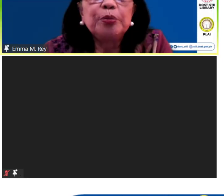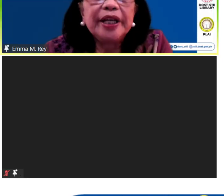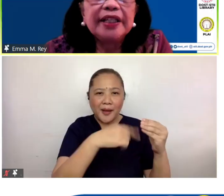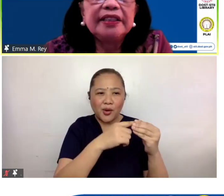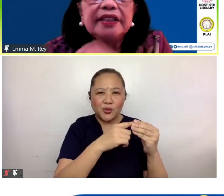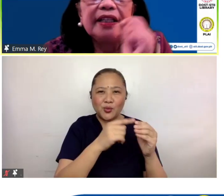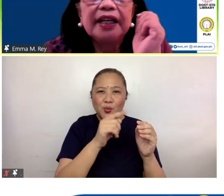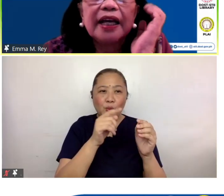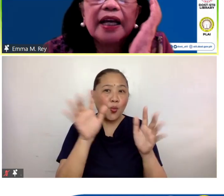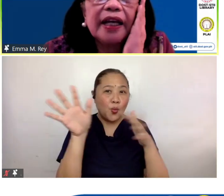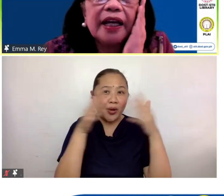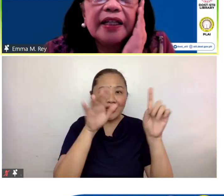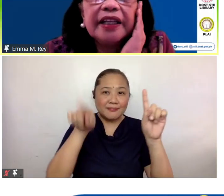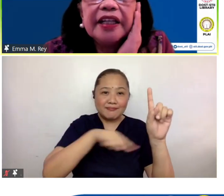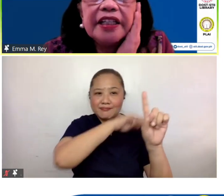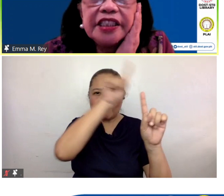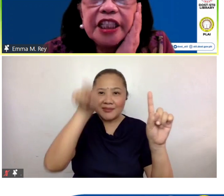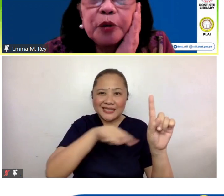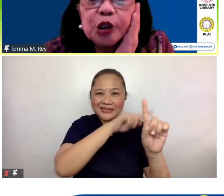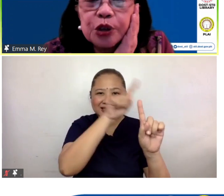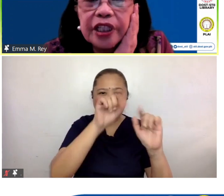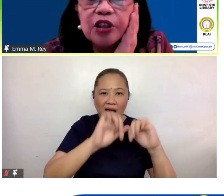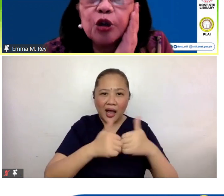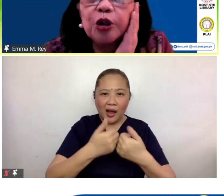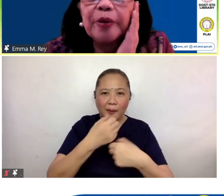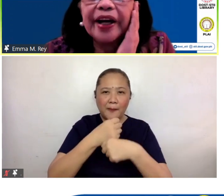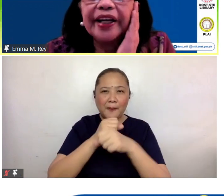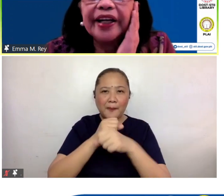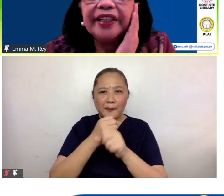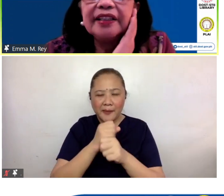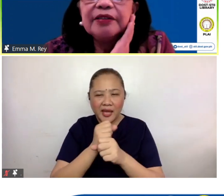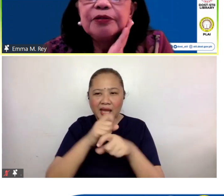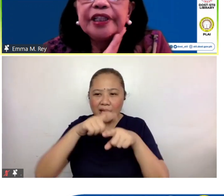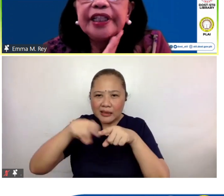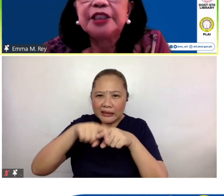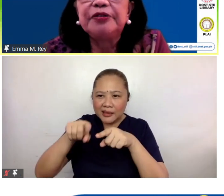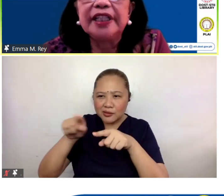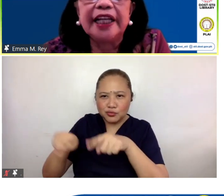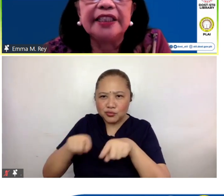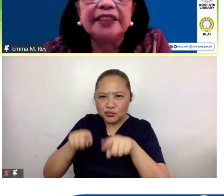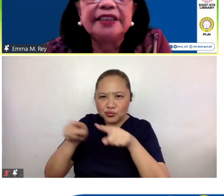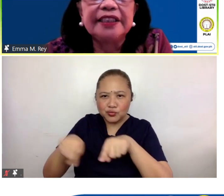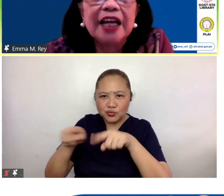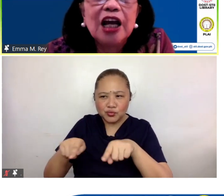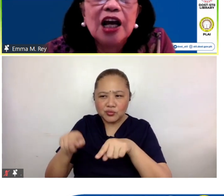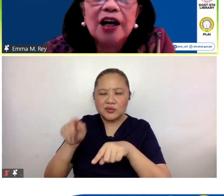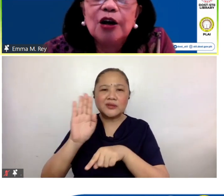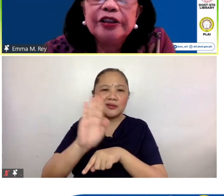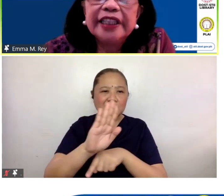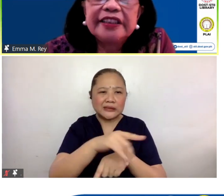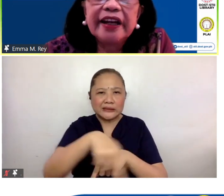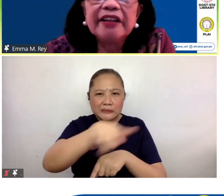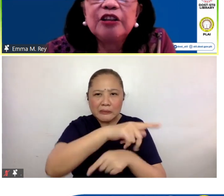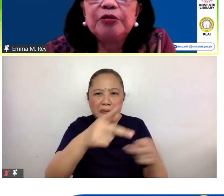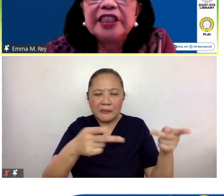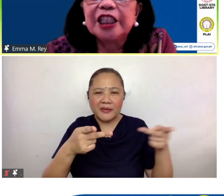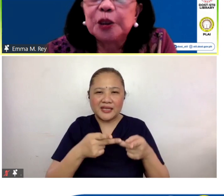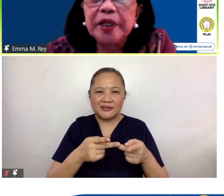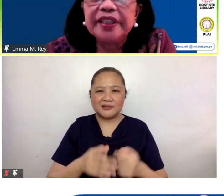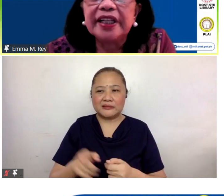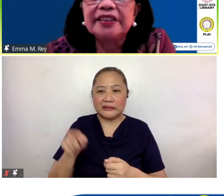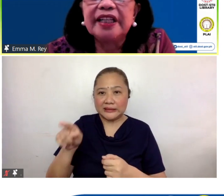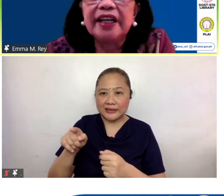to build an energy-producing turbine for his village. On the strength of